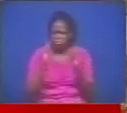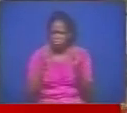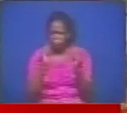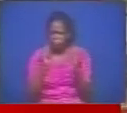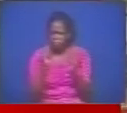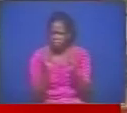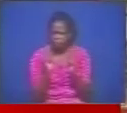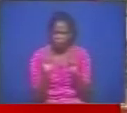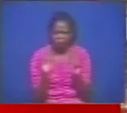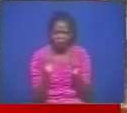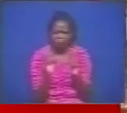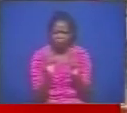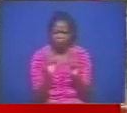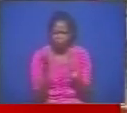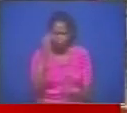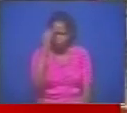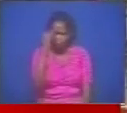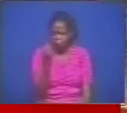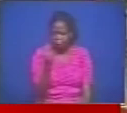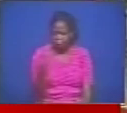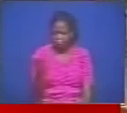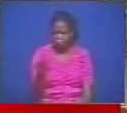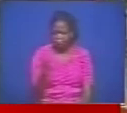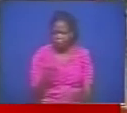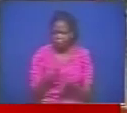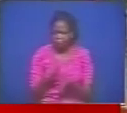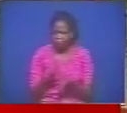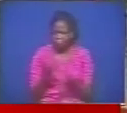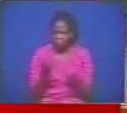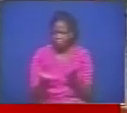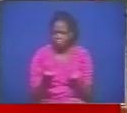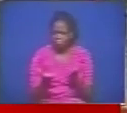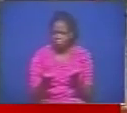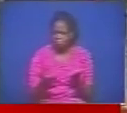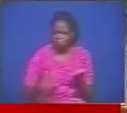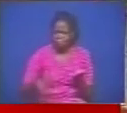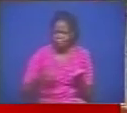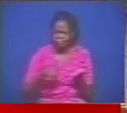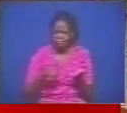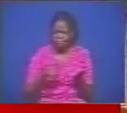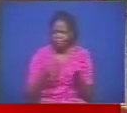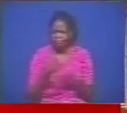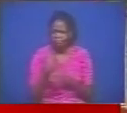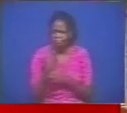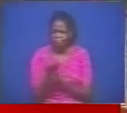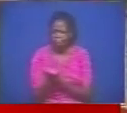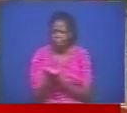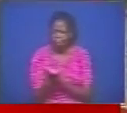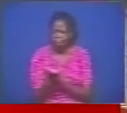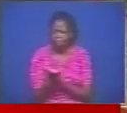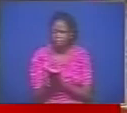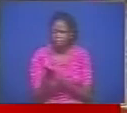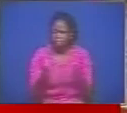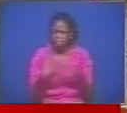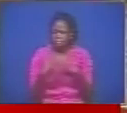especially in the critical services, and we therefore appeal for the